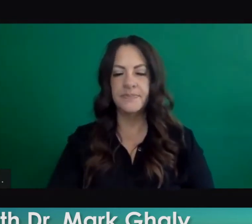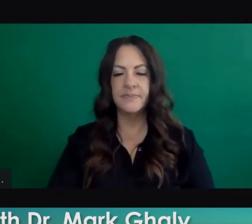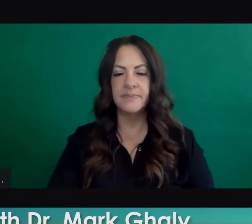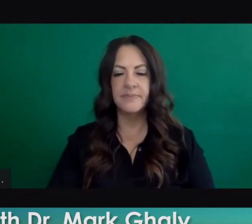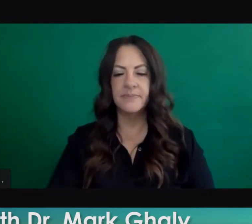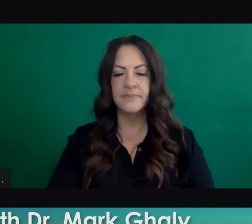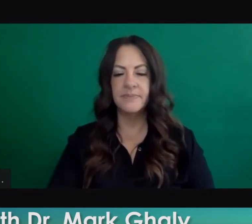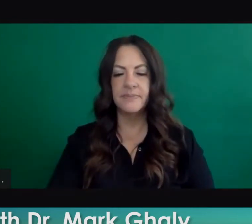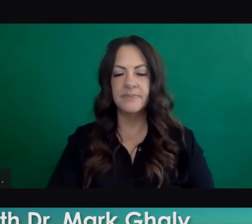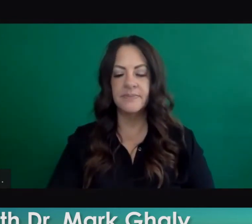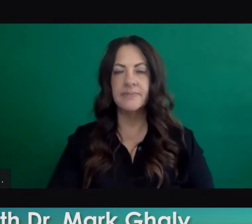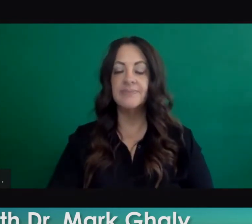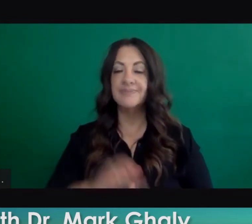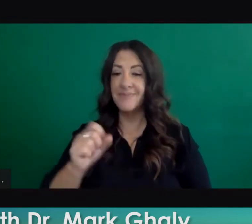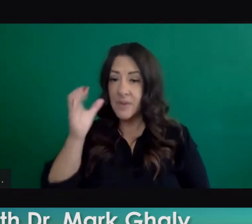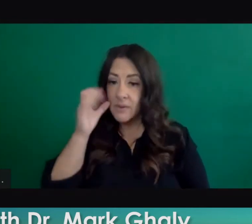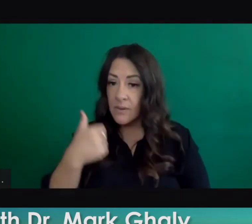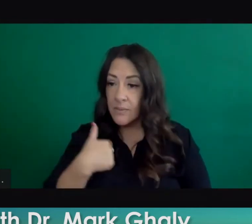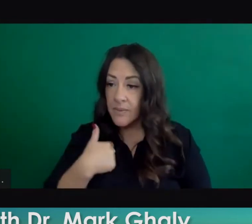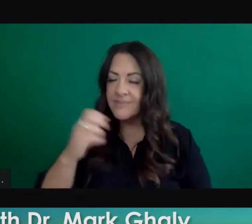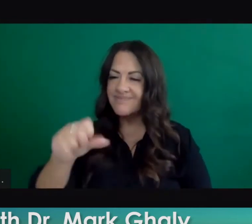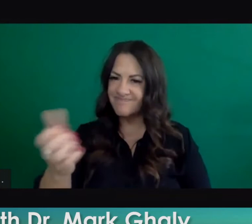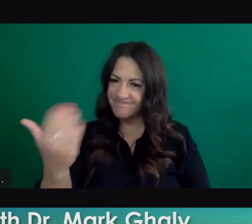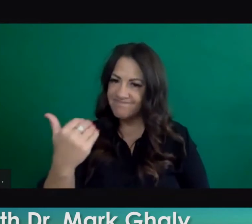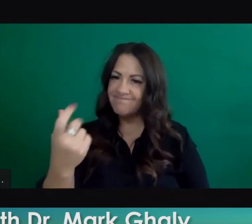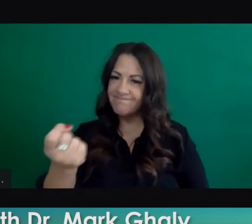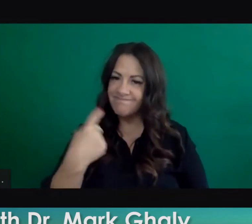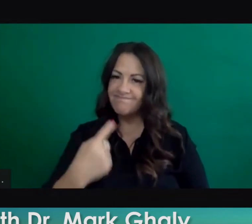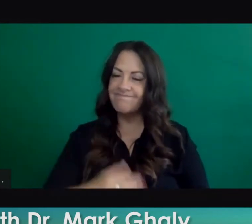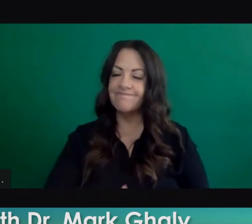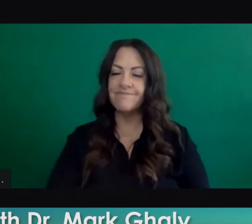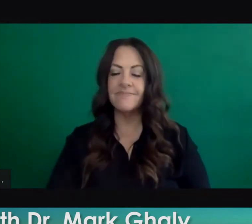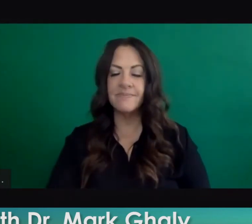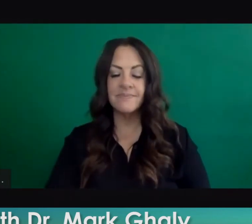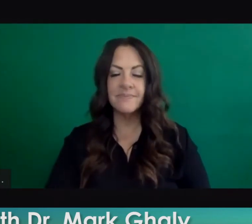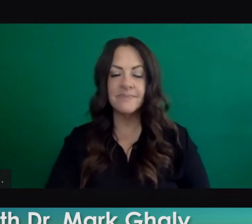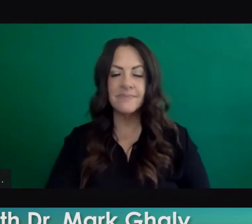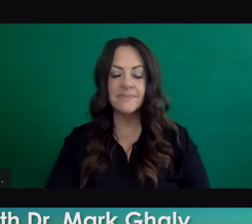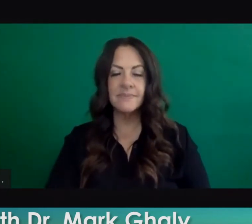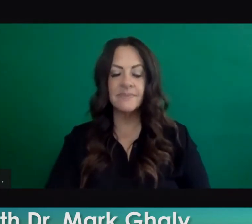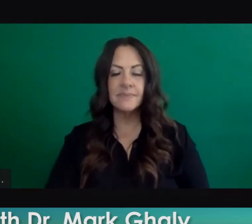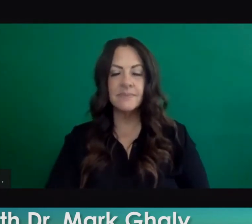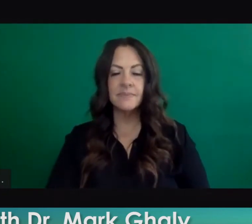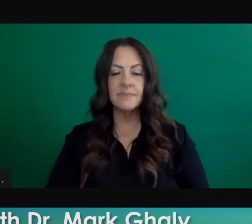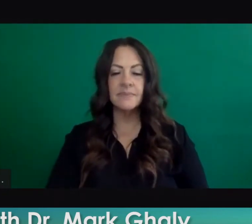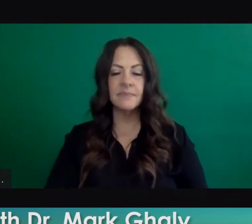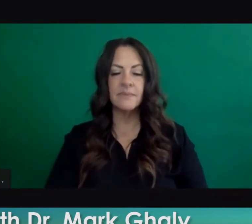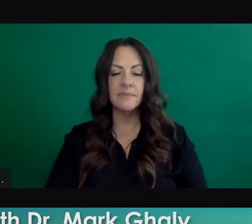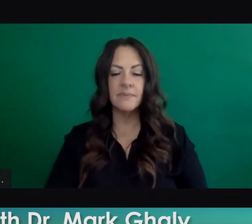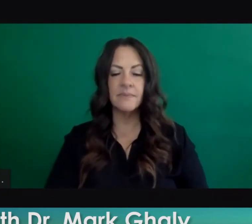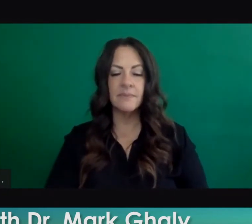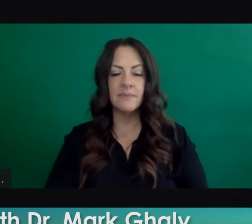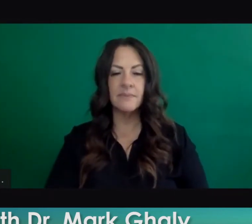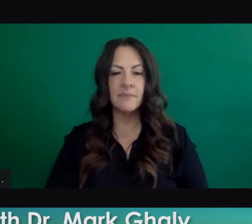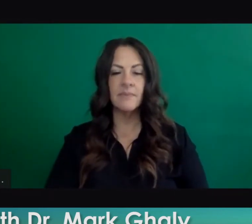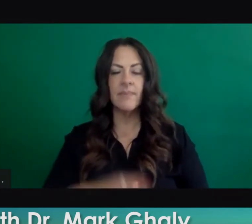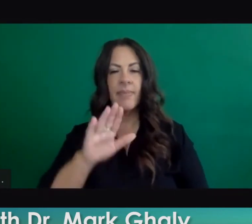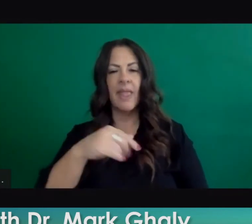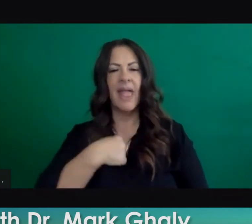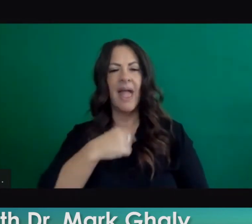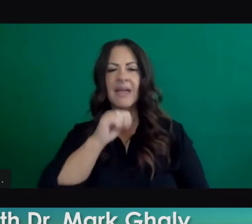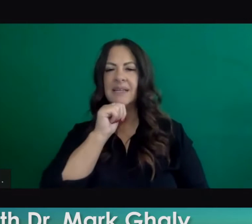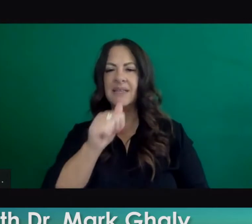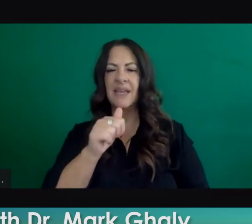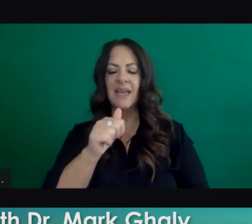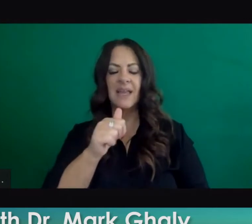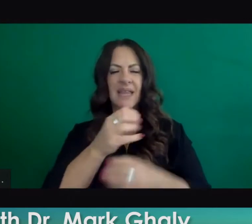Can you hear me now? Yes. Good afternoon, Victoria. Thank you for taking my question. So I didn't get unmuted. I didn't feel like I didn't get